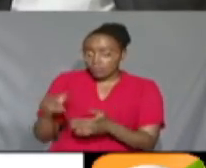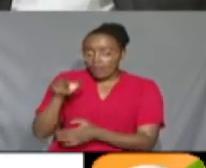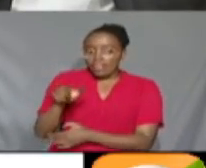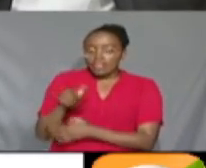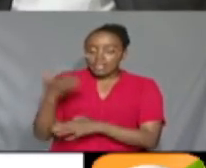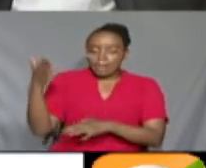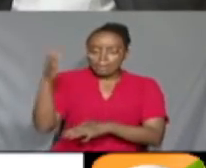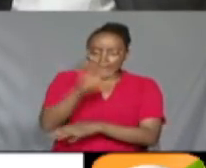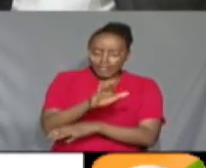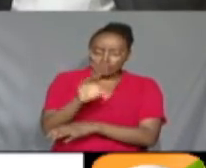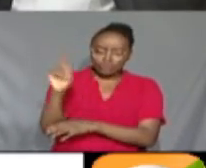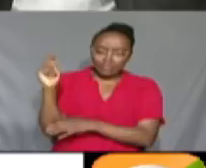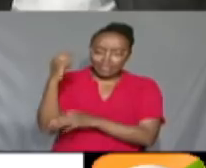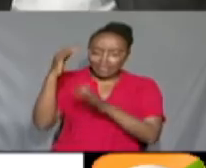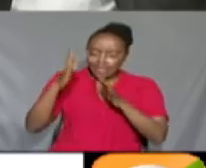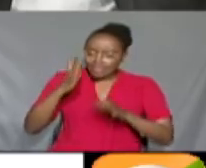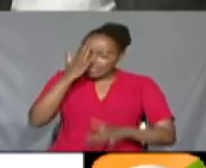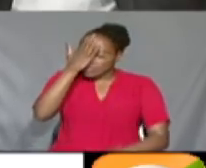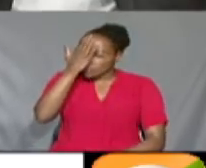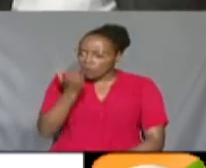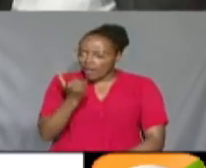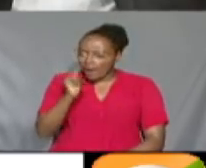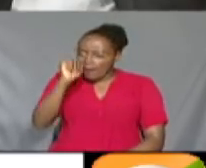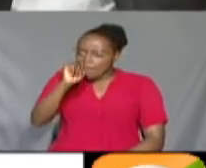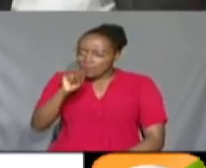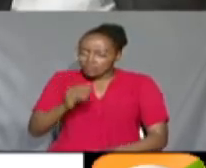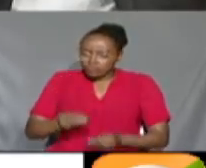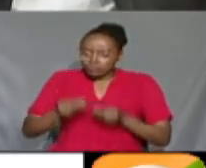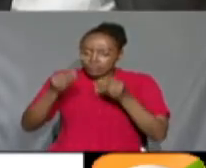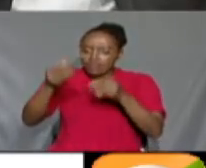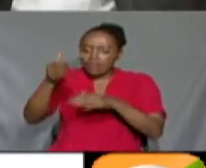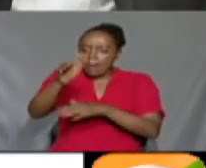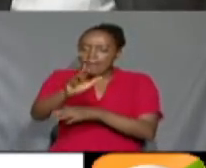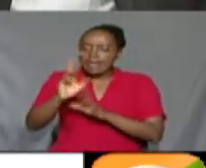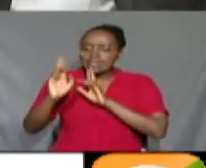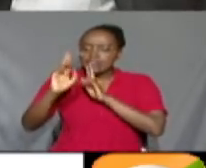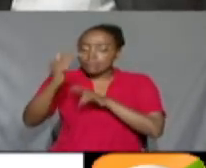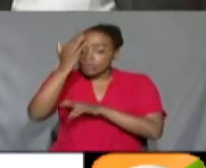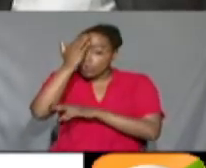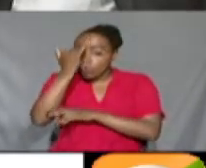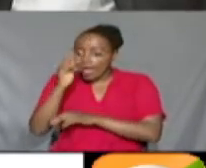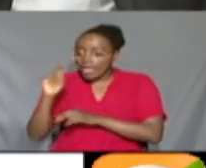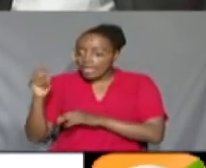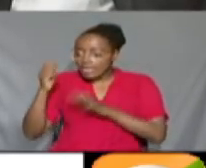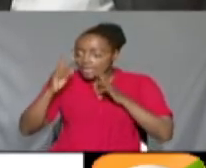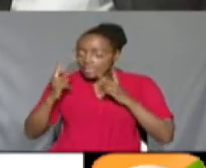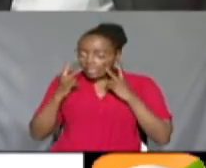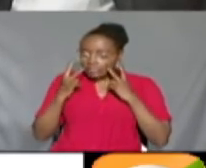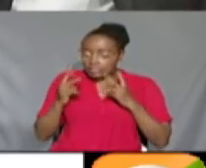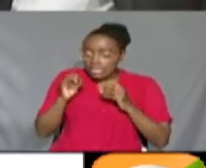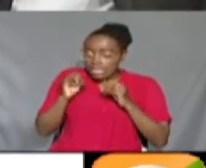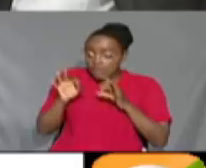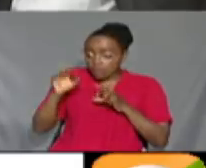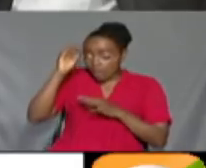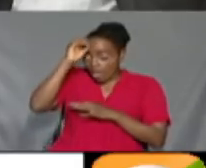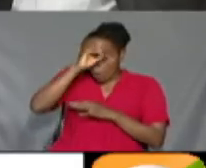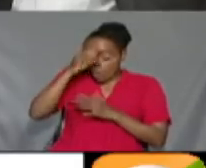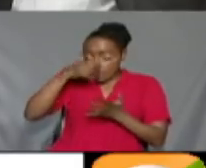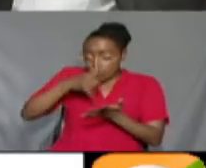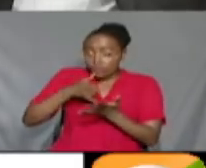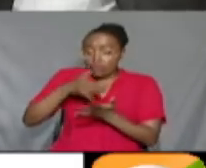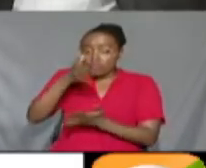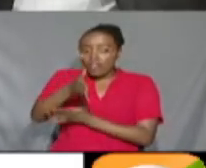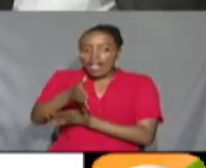to Kenyans so that they can take back their report to Kenyans, okay, so that Kenyans can see whether their views have been captured properly. You,